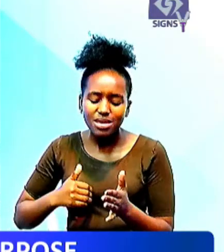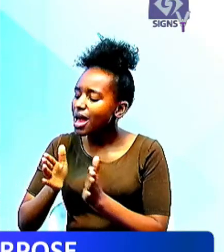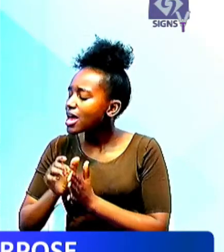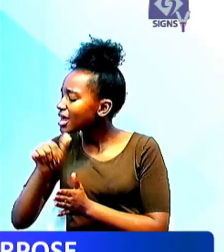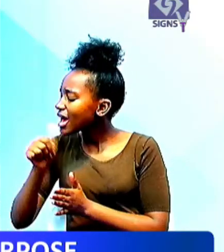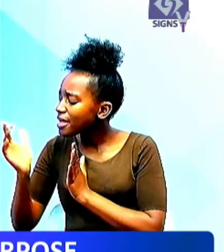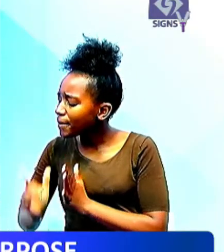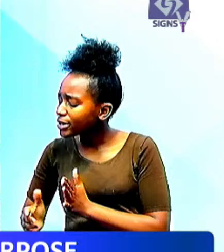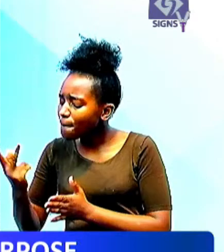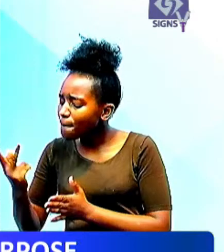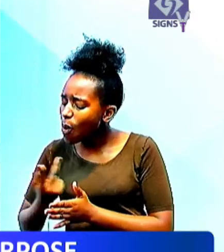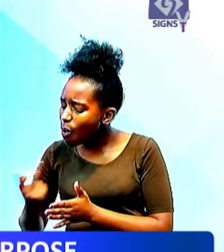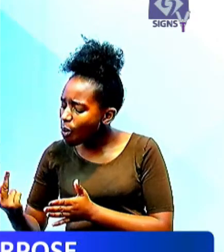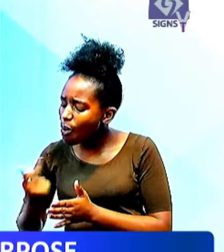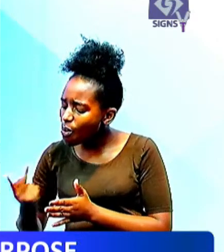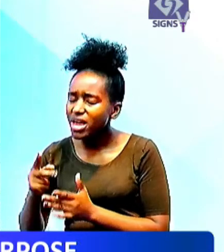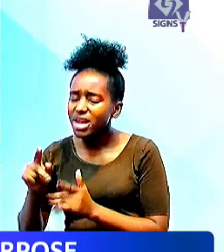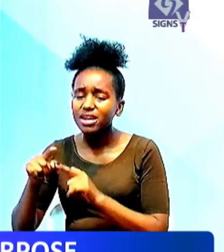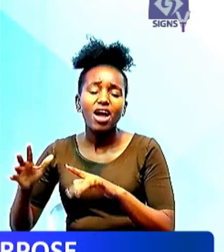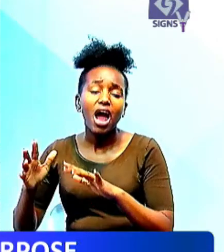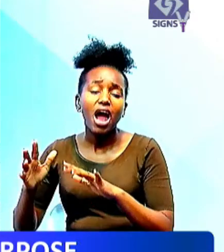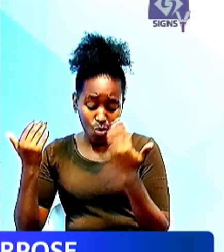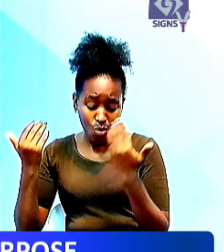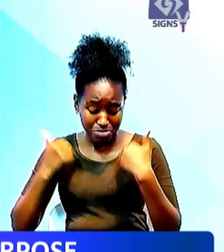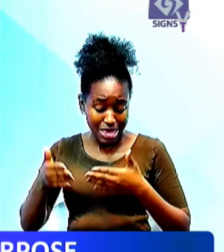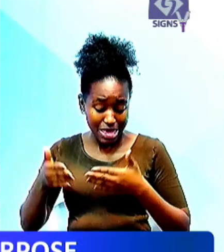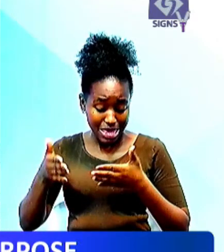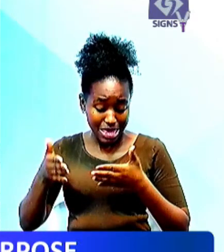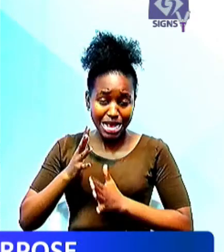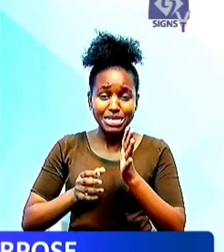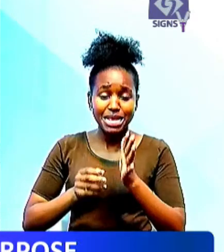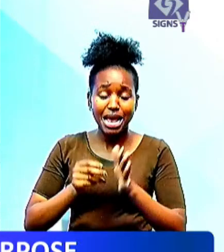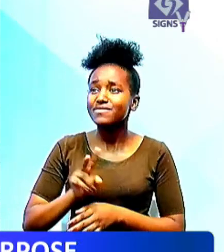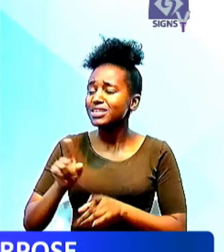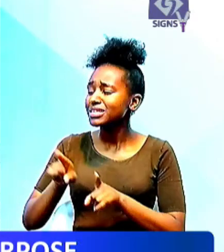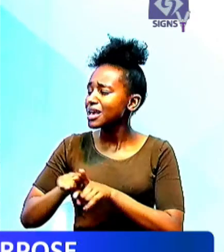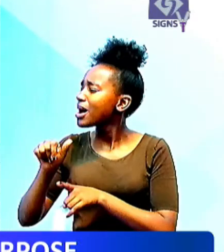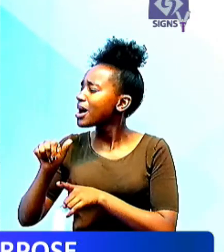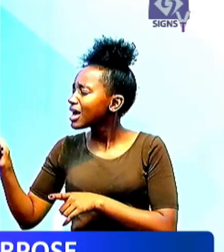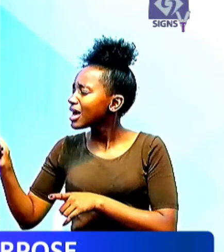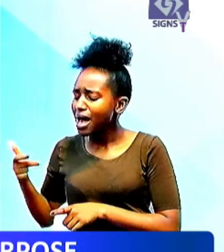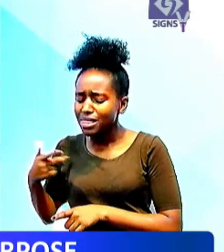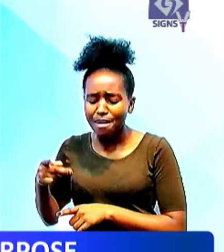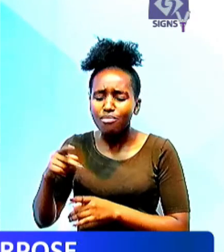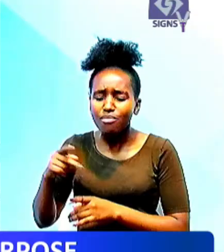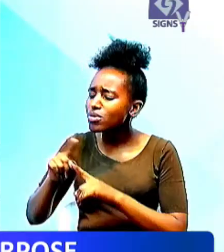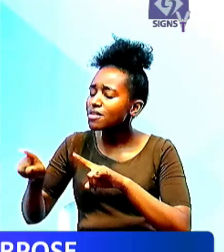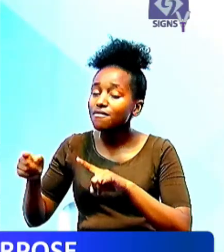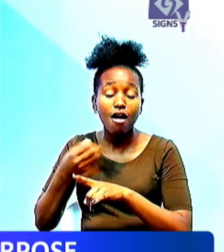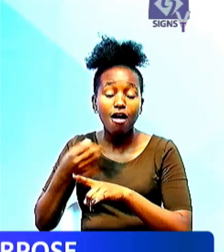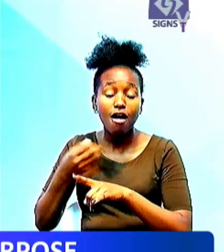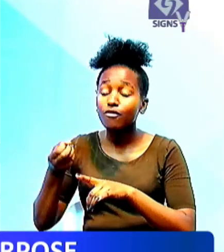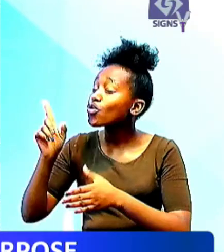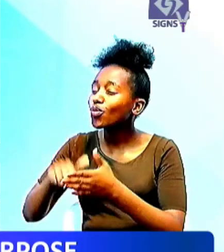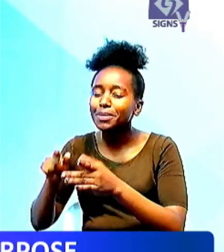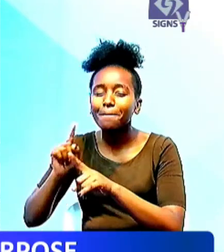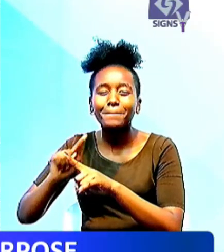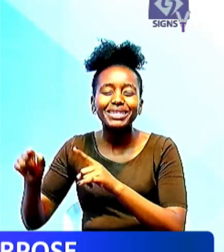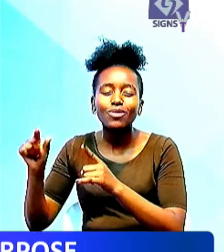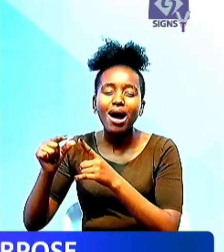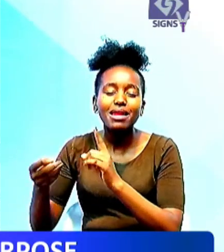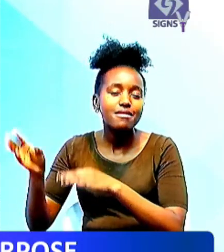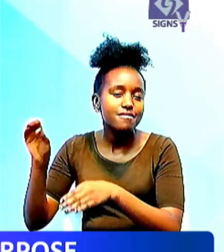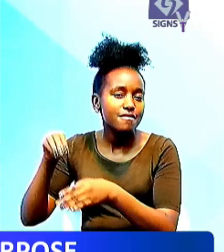here, who is at Science TV, and an investor? Is there any differences? Really, what is this big word,